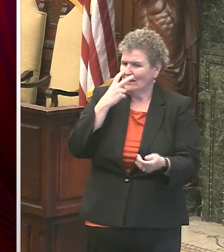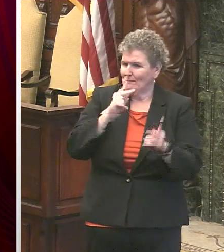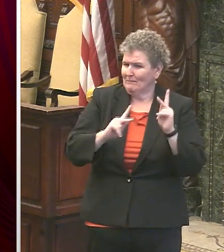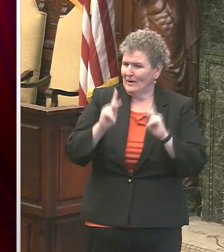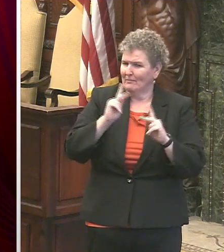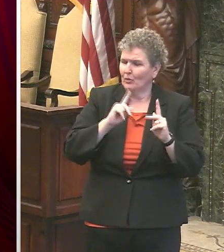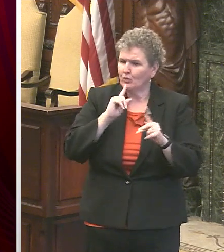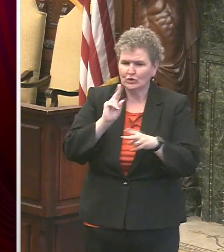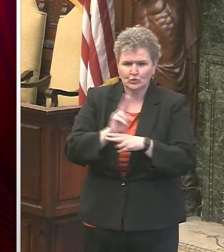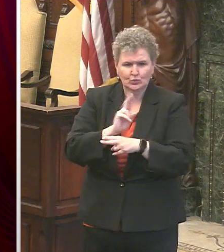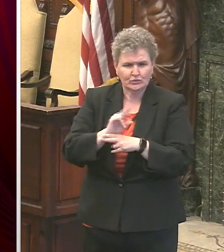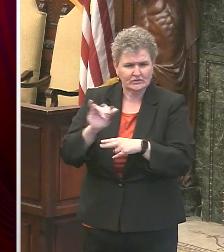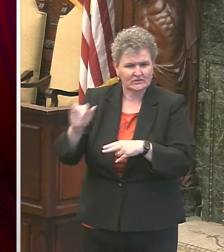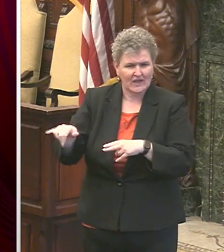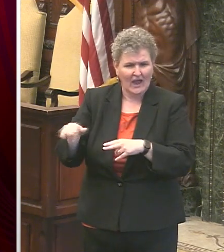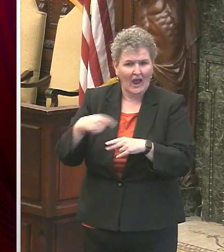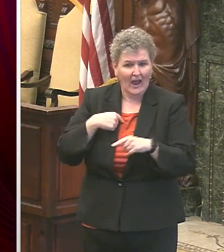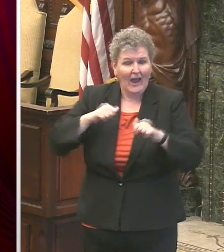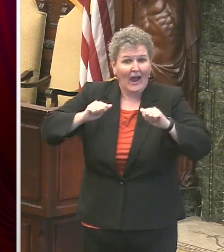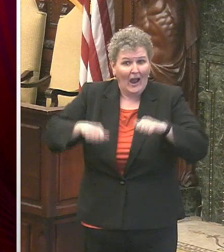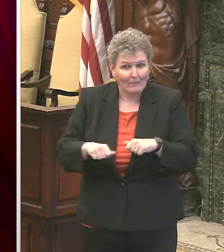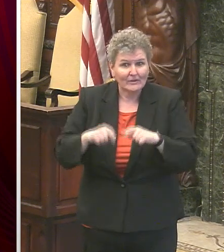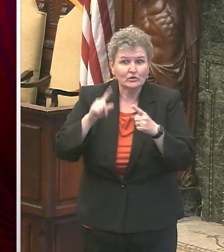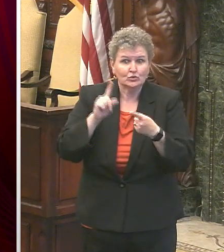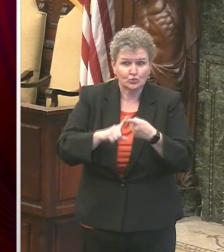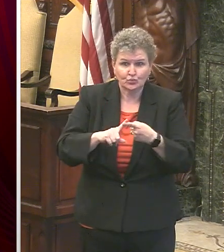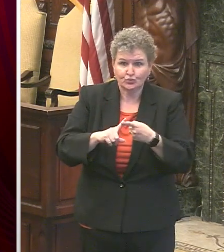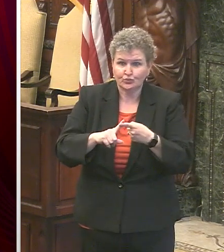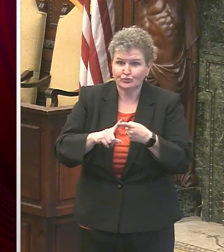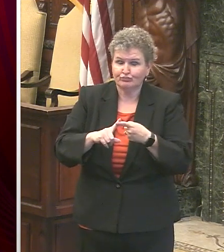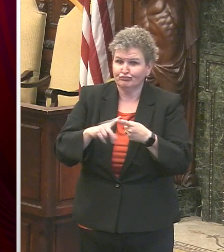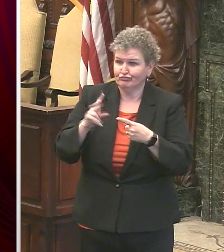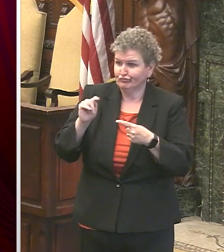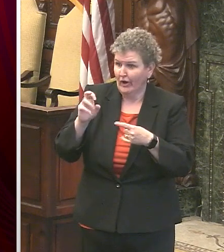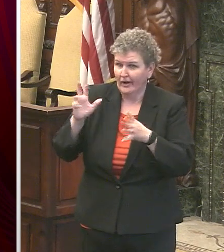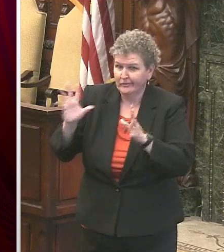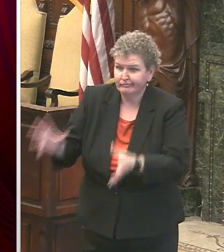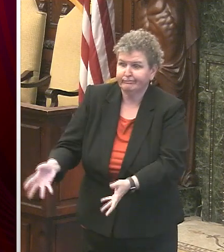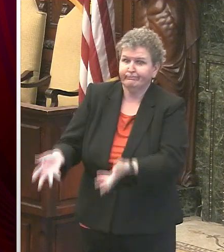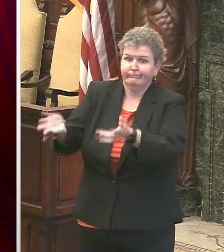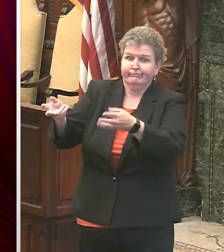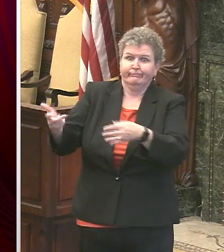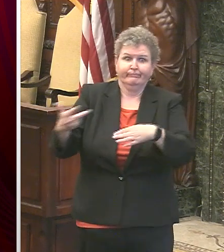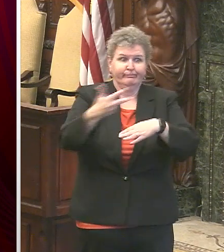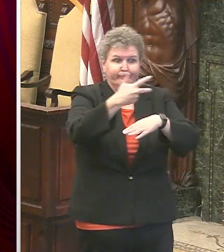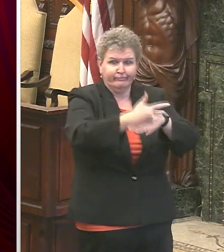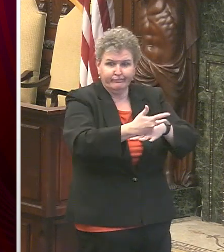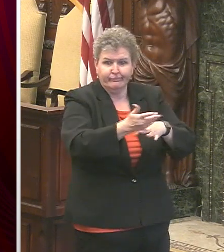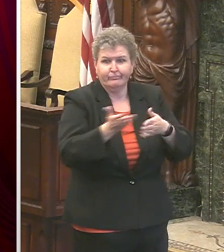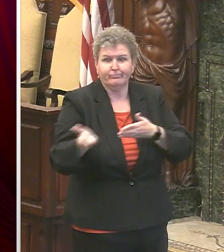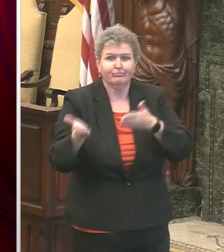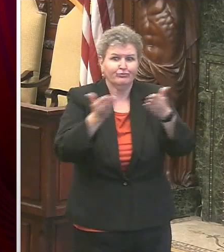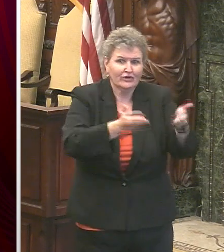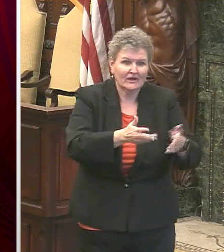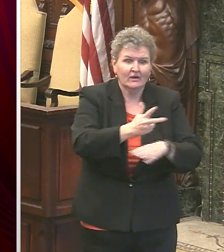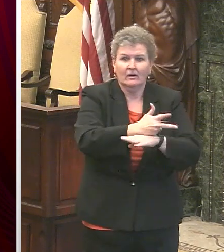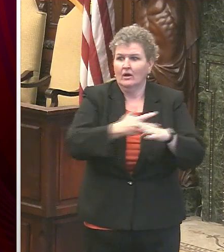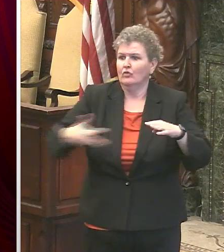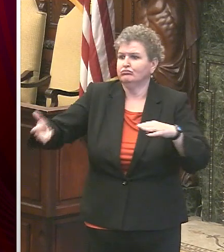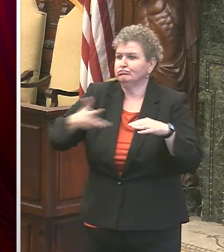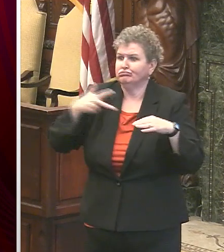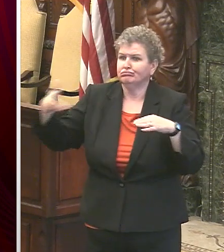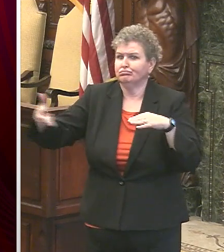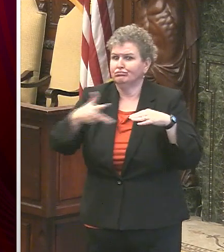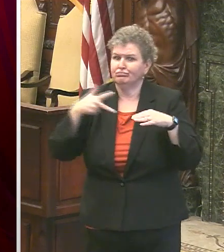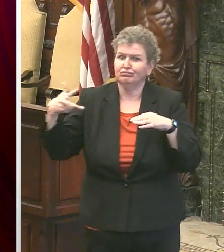it have the wherewithal to have a truck with a platform to transport the vehicle to the track. So if